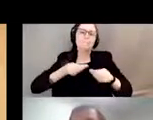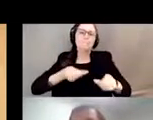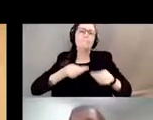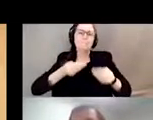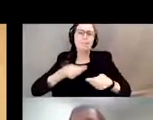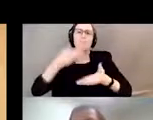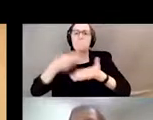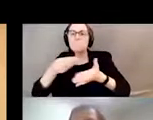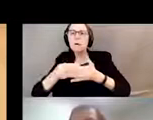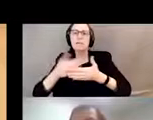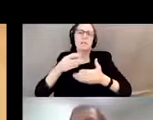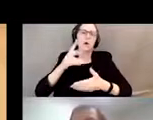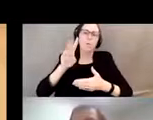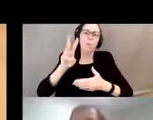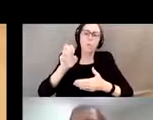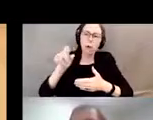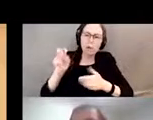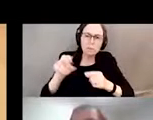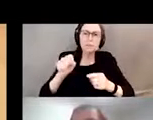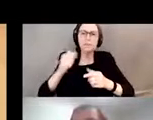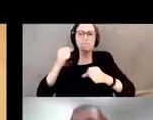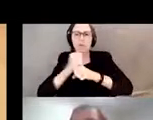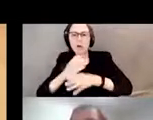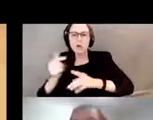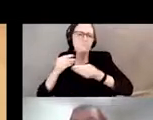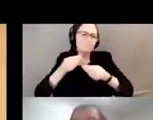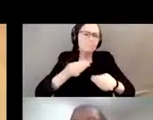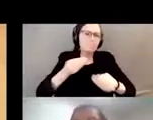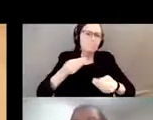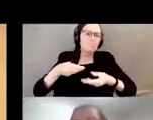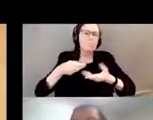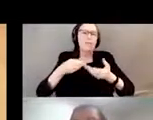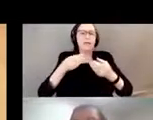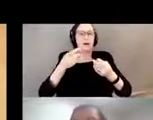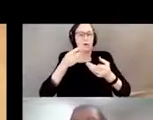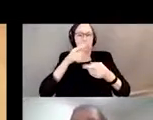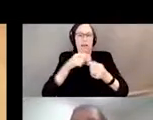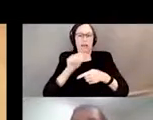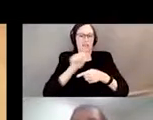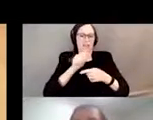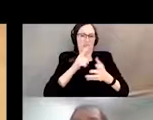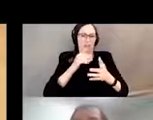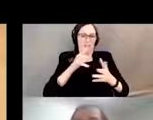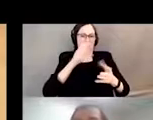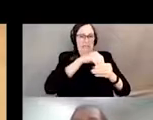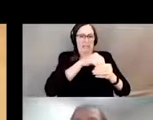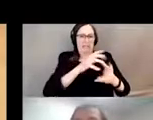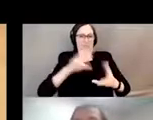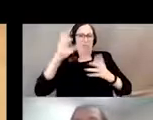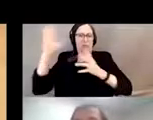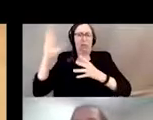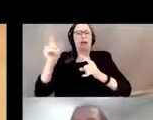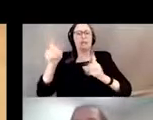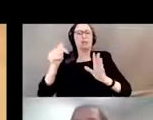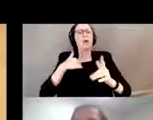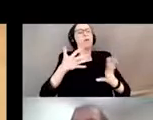fighters into Afghanistan during times of internal dispute in order to put what they would deem a friendly